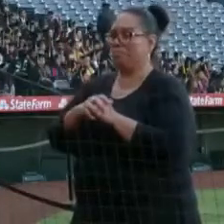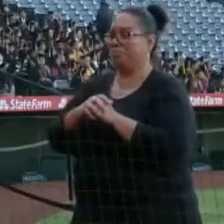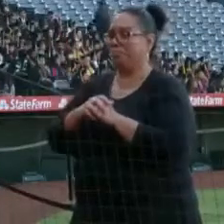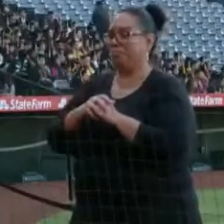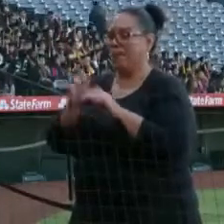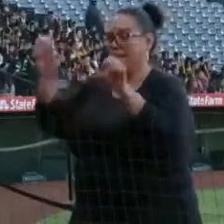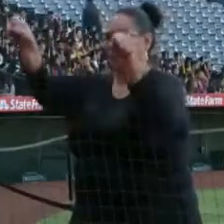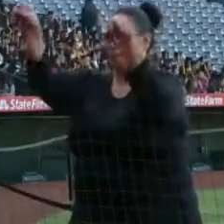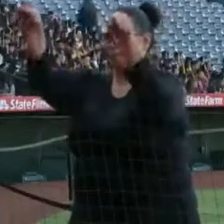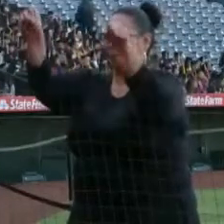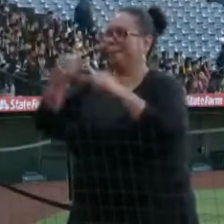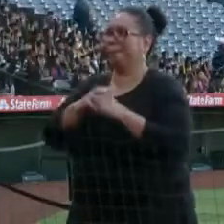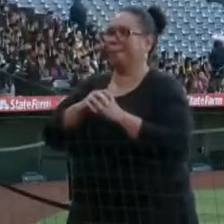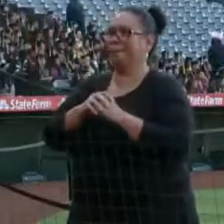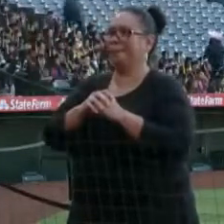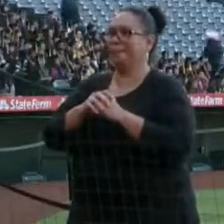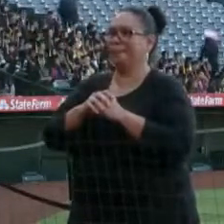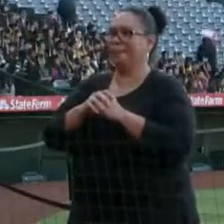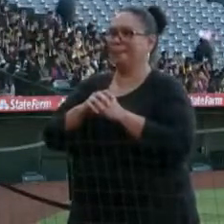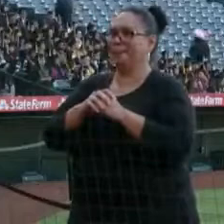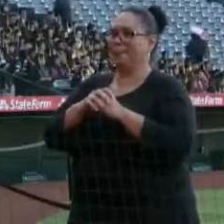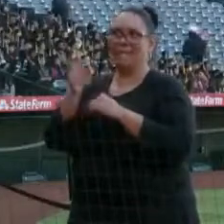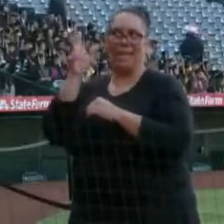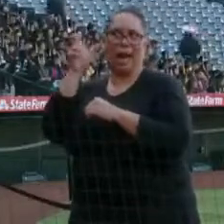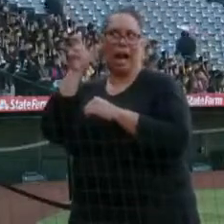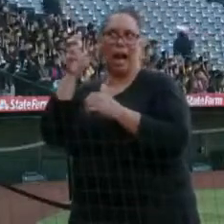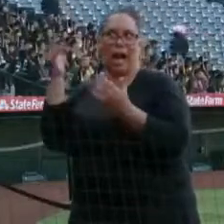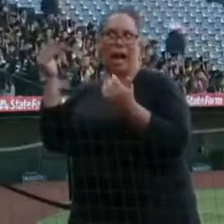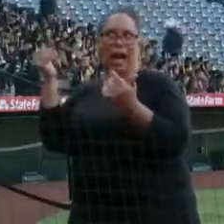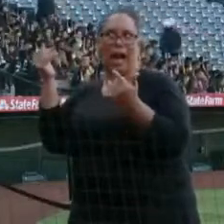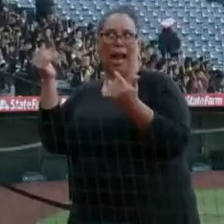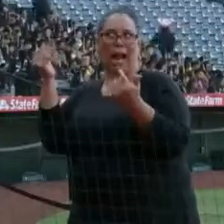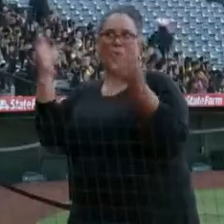Yeah, let's hear that.